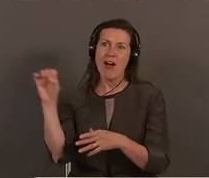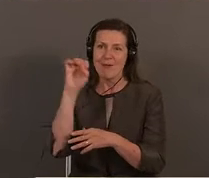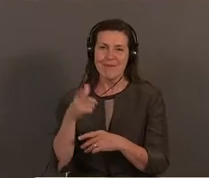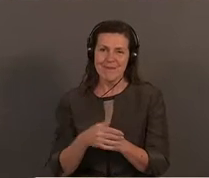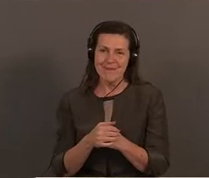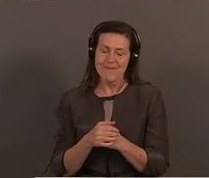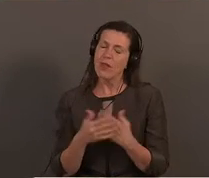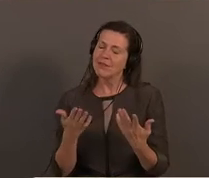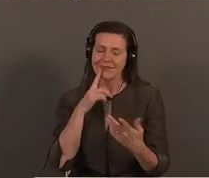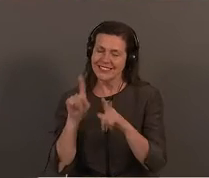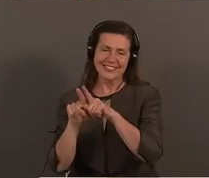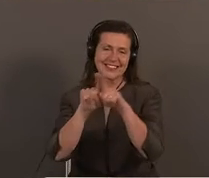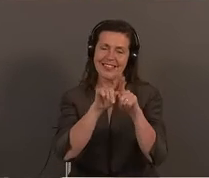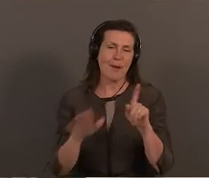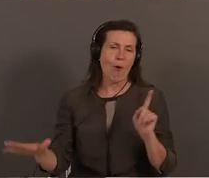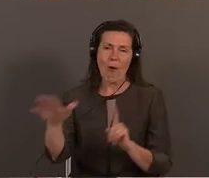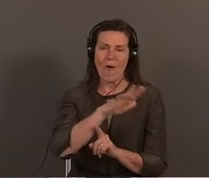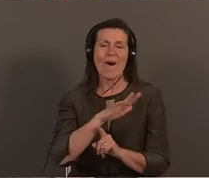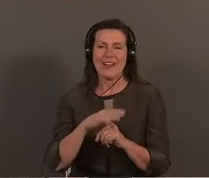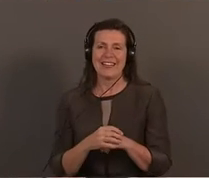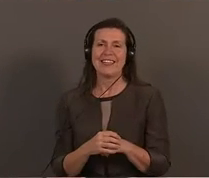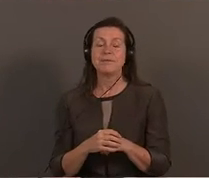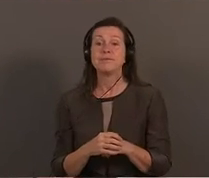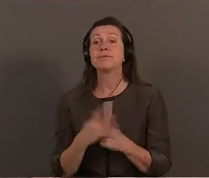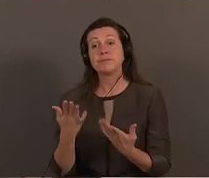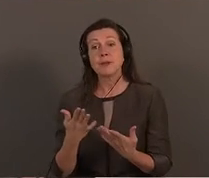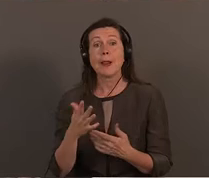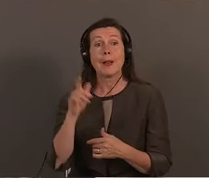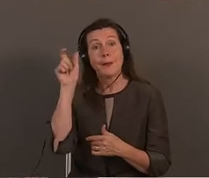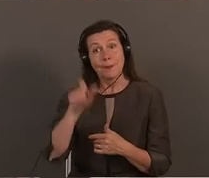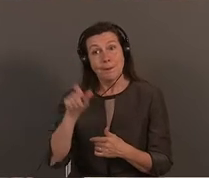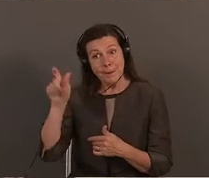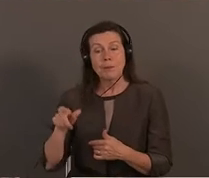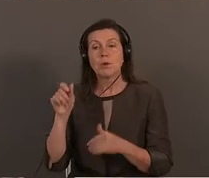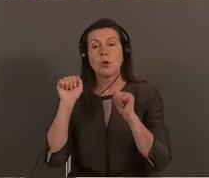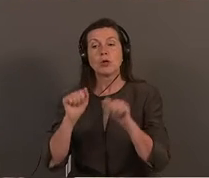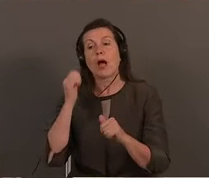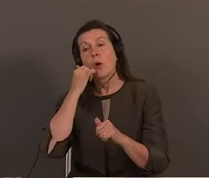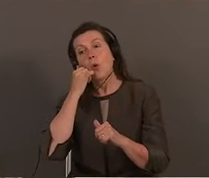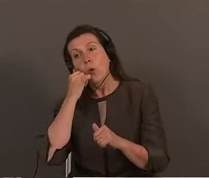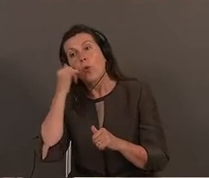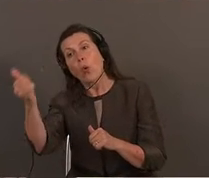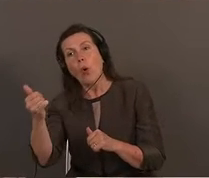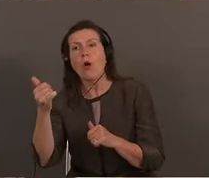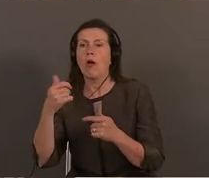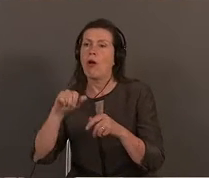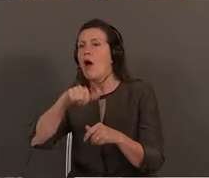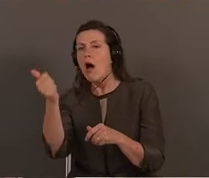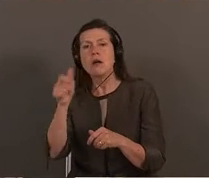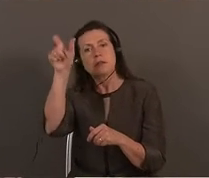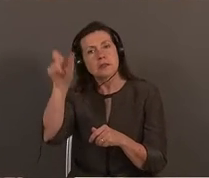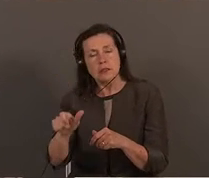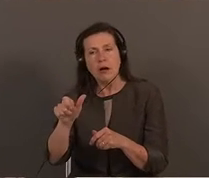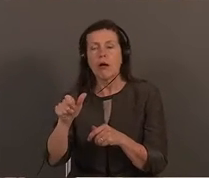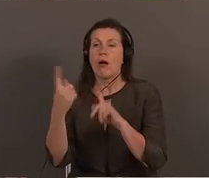It's so for everybody, as we all know. but if people they will call to some other people from